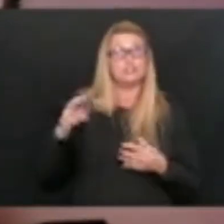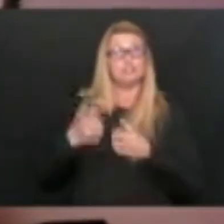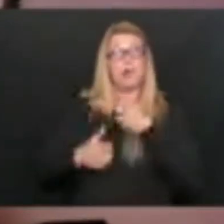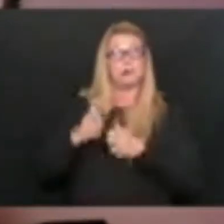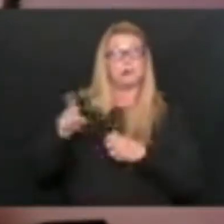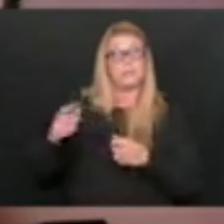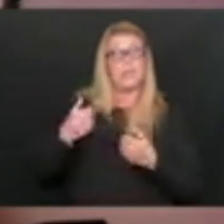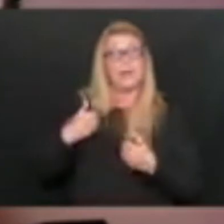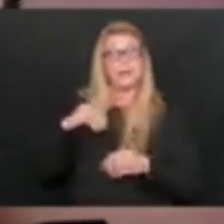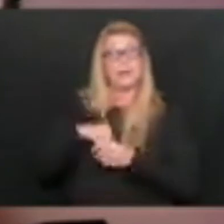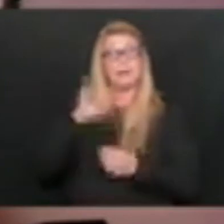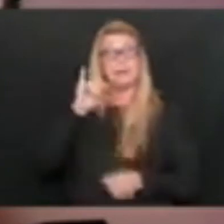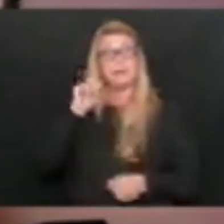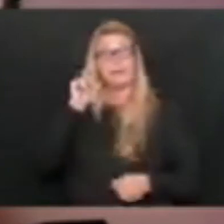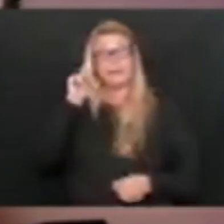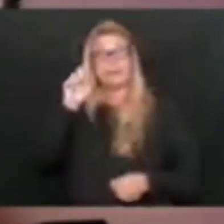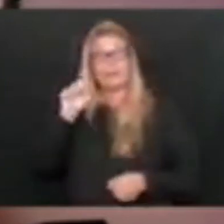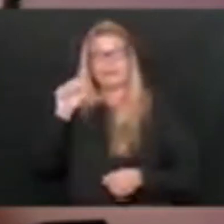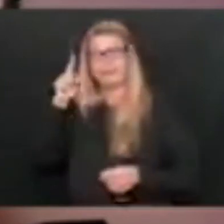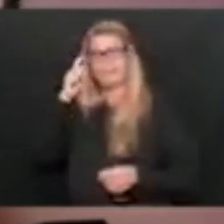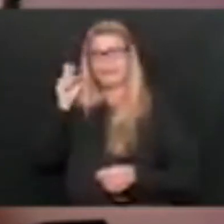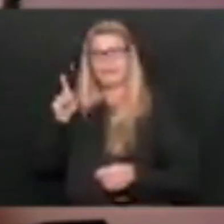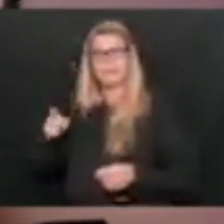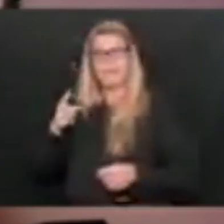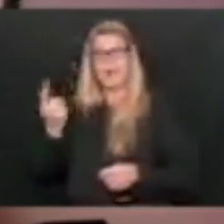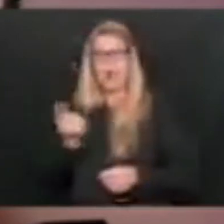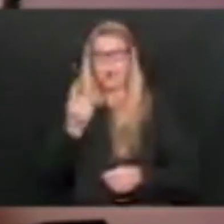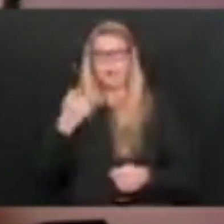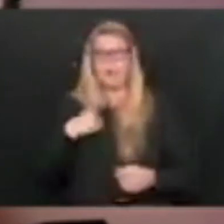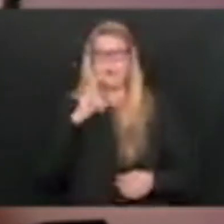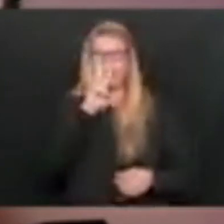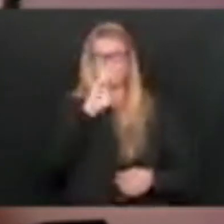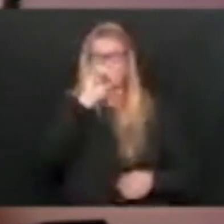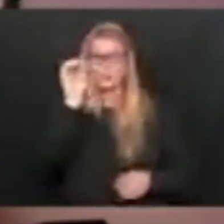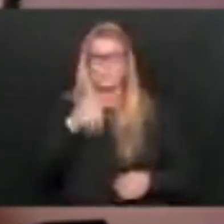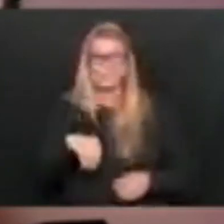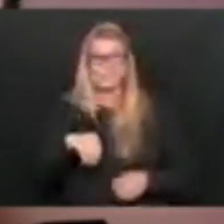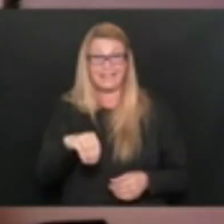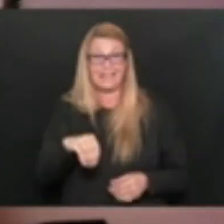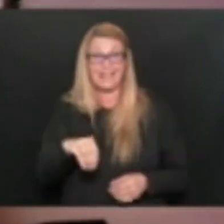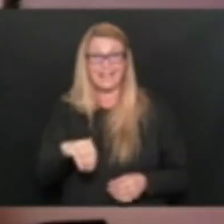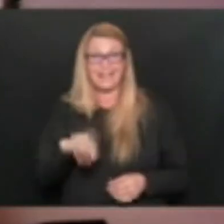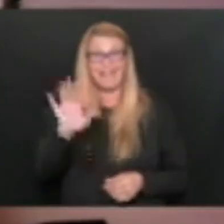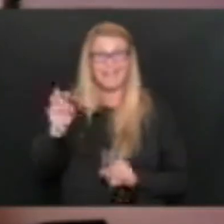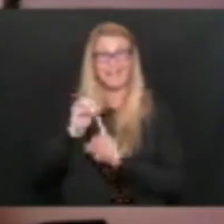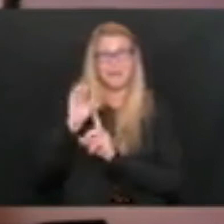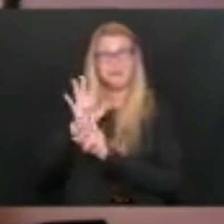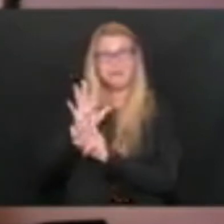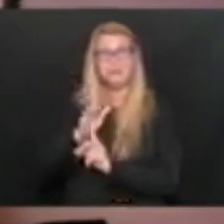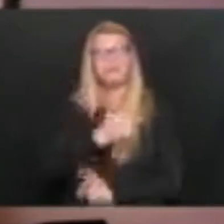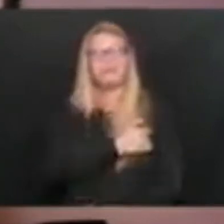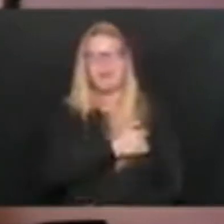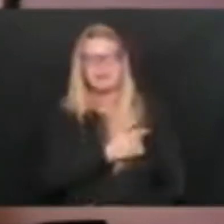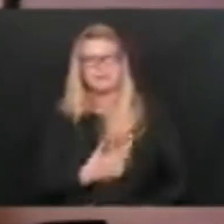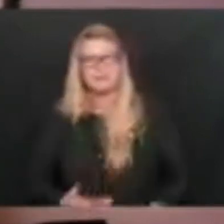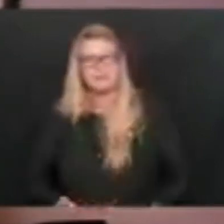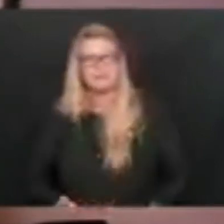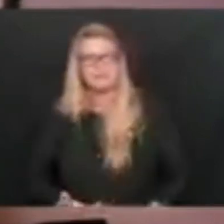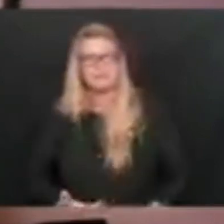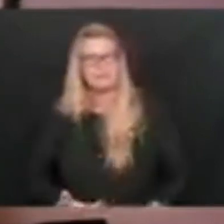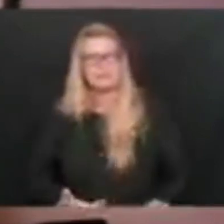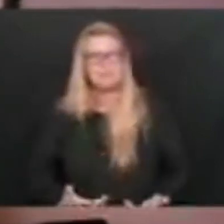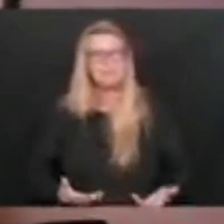India. And that's because they only have about 2% of their population vaccinated. So we are very